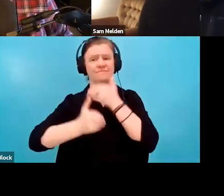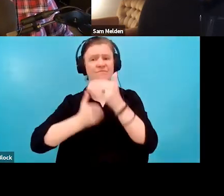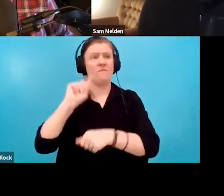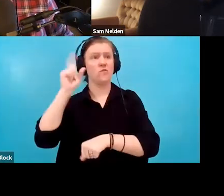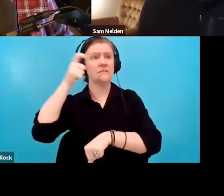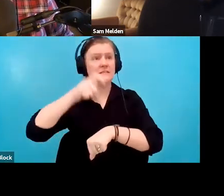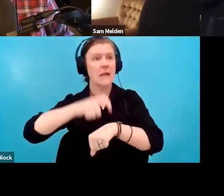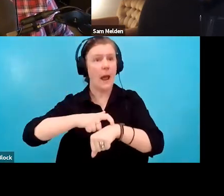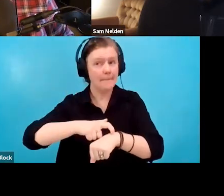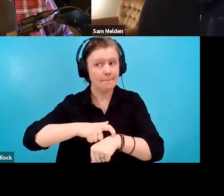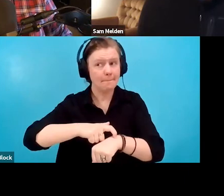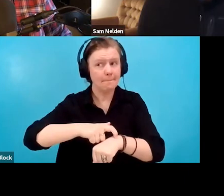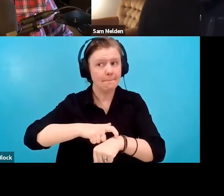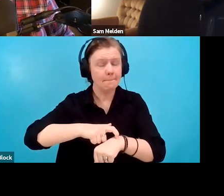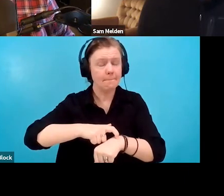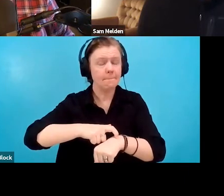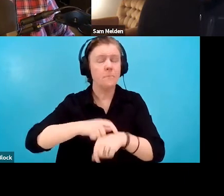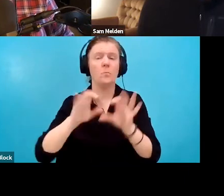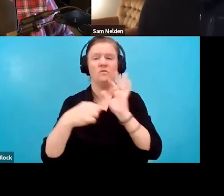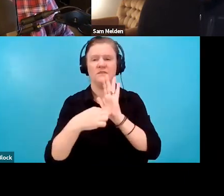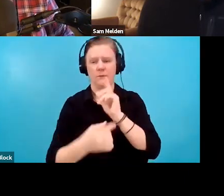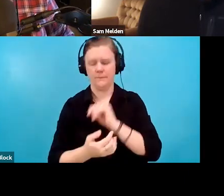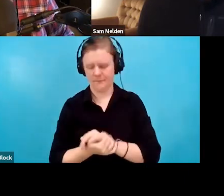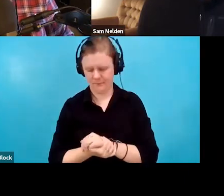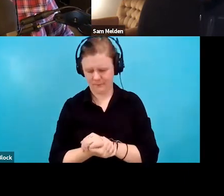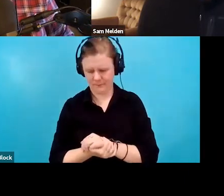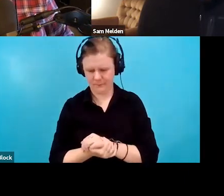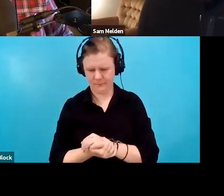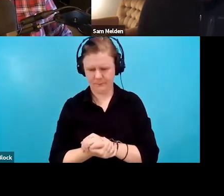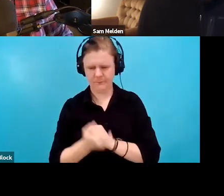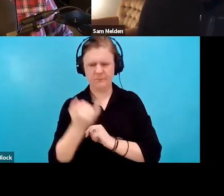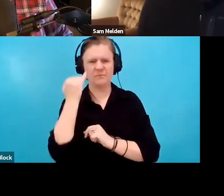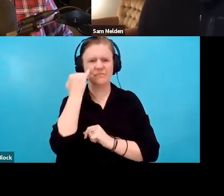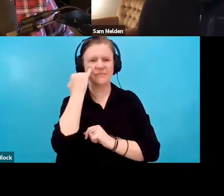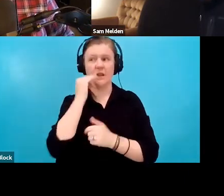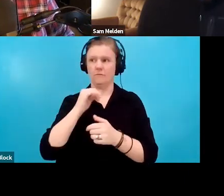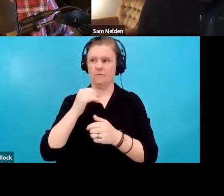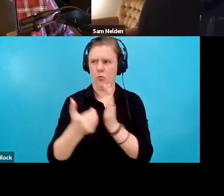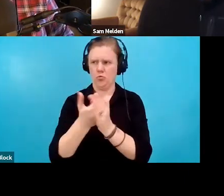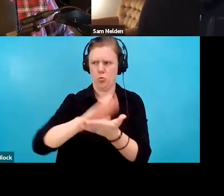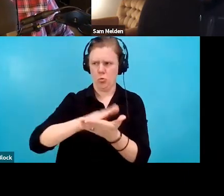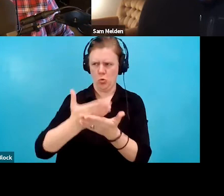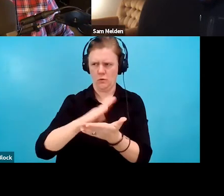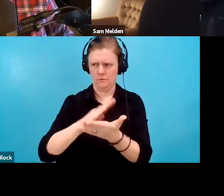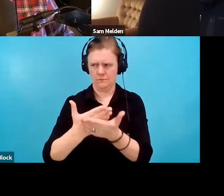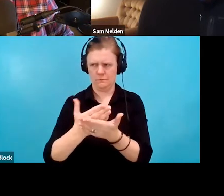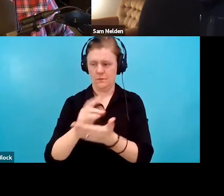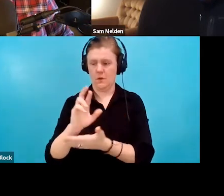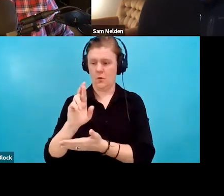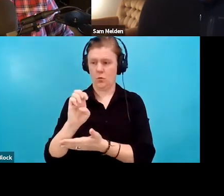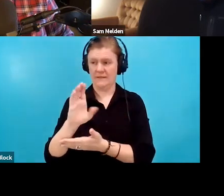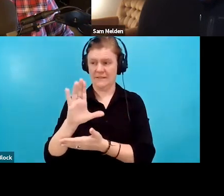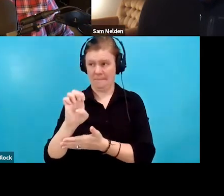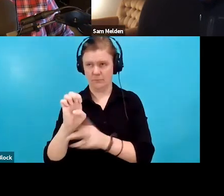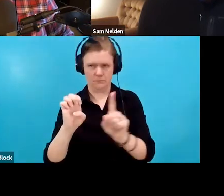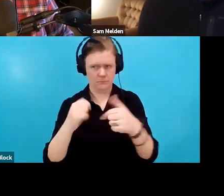time. And a key example I give of this is if you're following a recipe, if you're cooking, I don't know if you've had this experience,